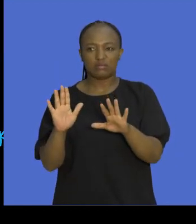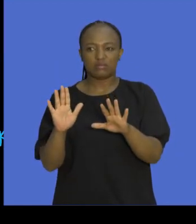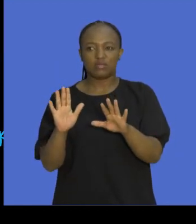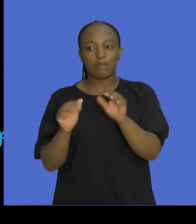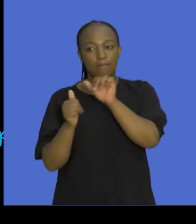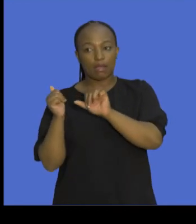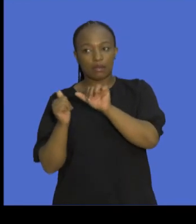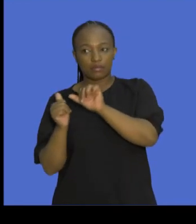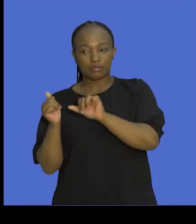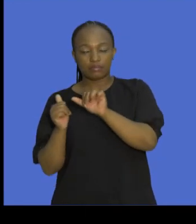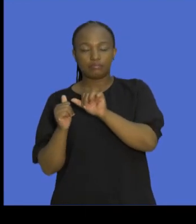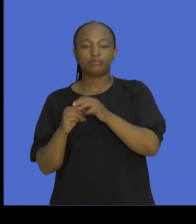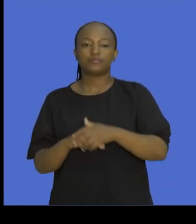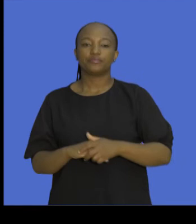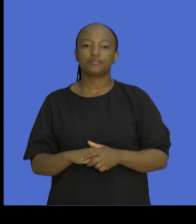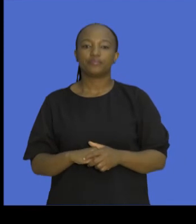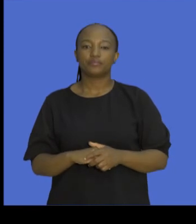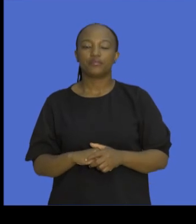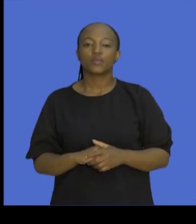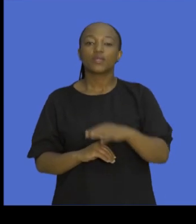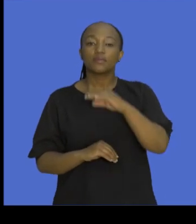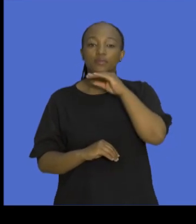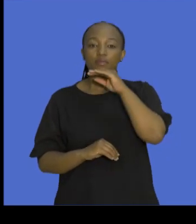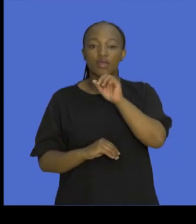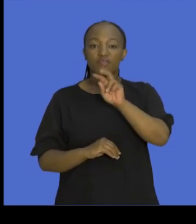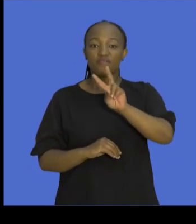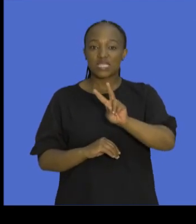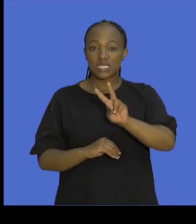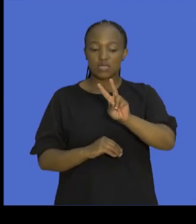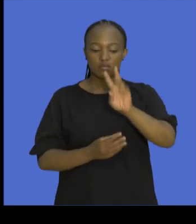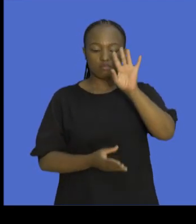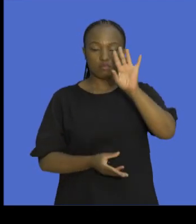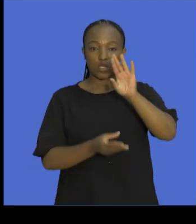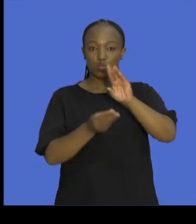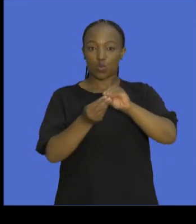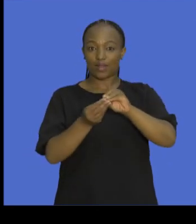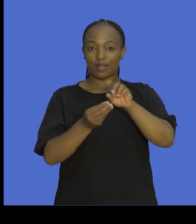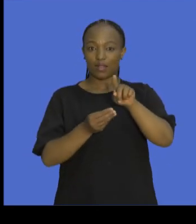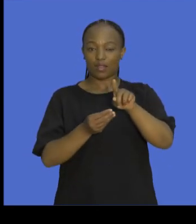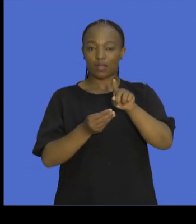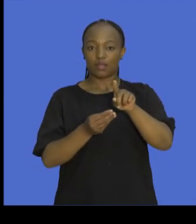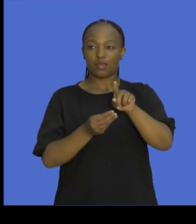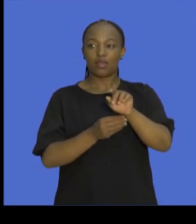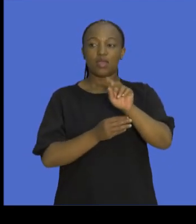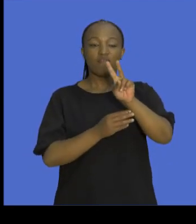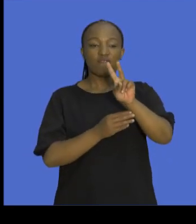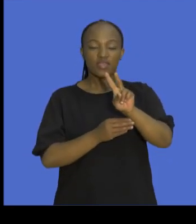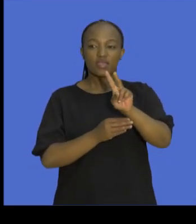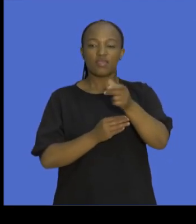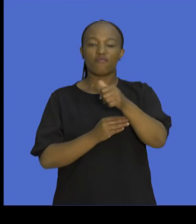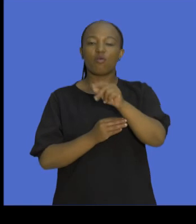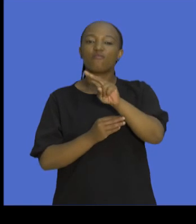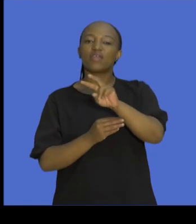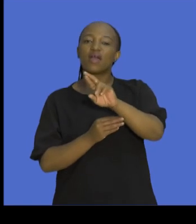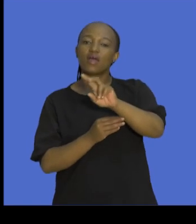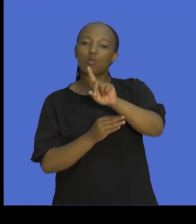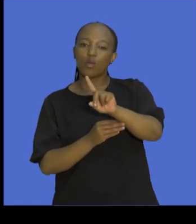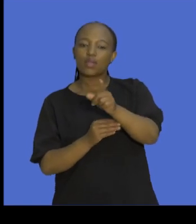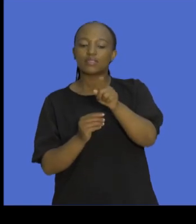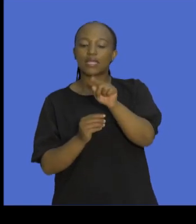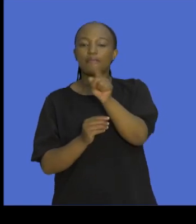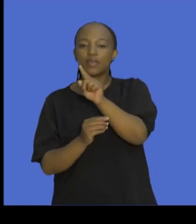so this takes us to the fact that V total is actually equals to V across R1, which